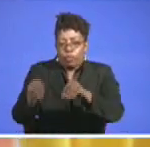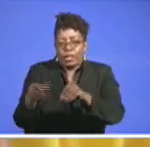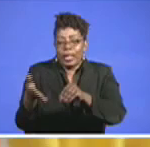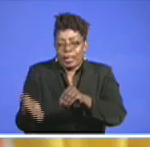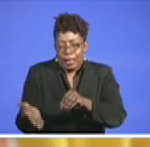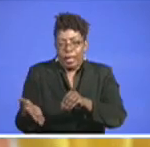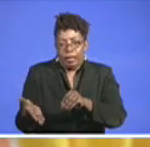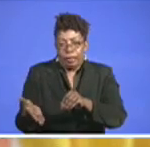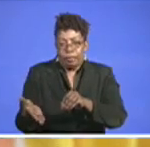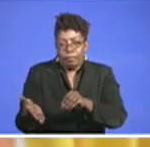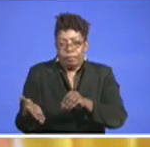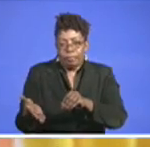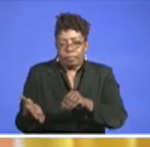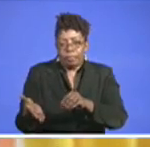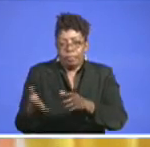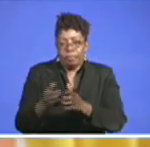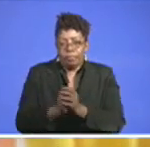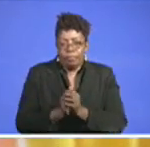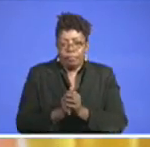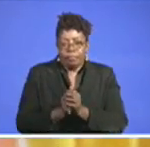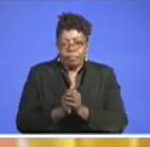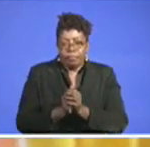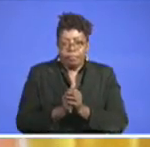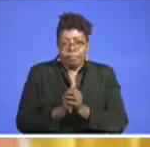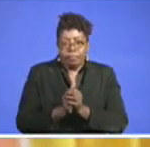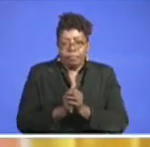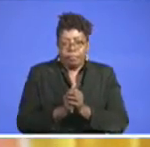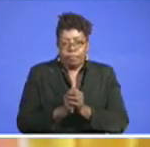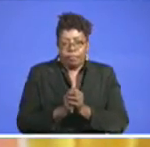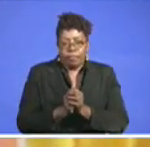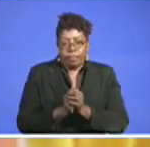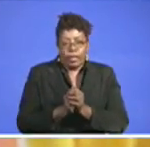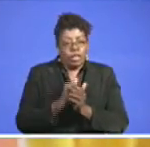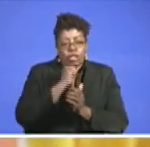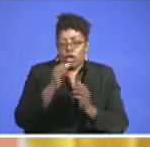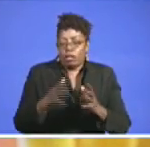under this, you know, and much I could say.